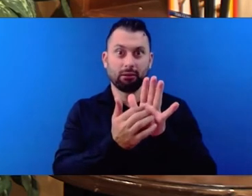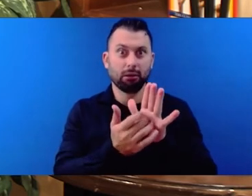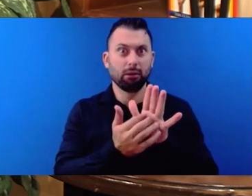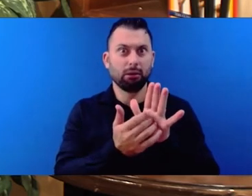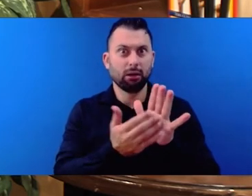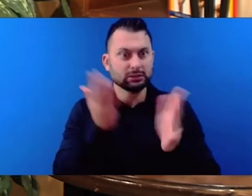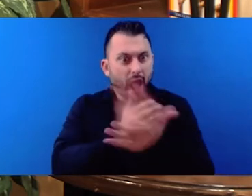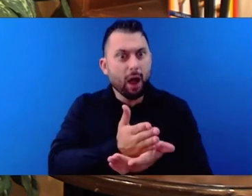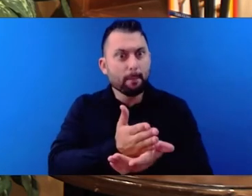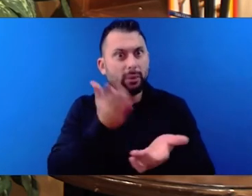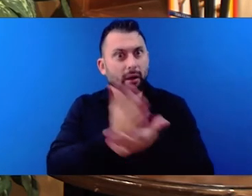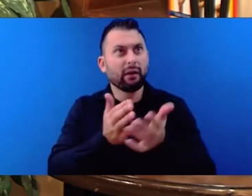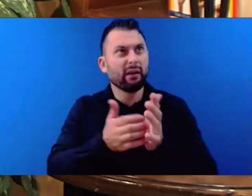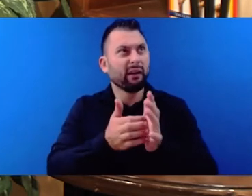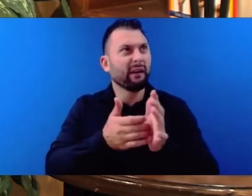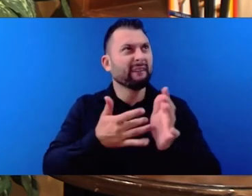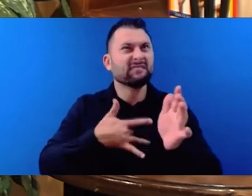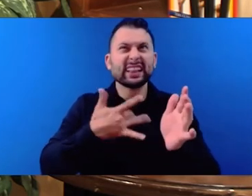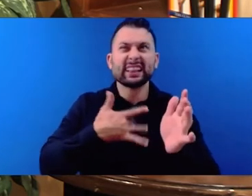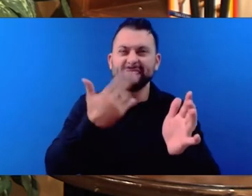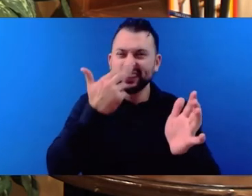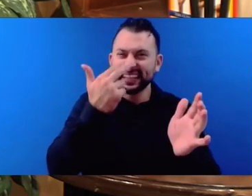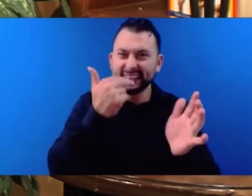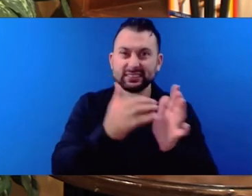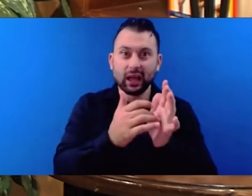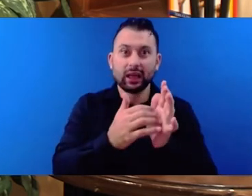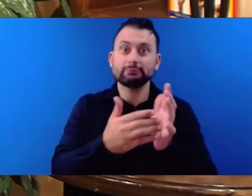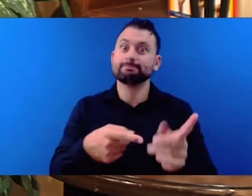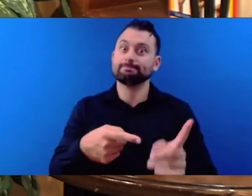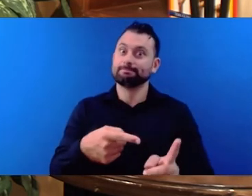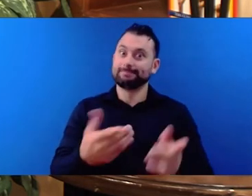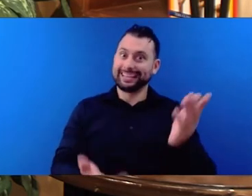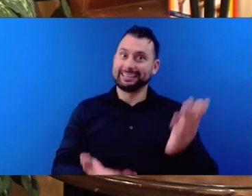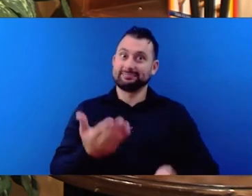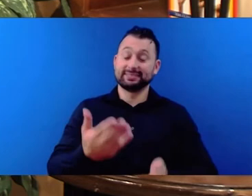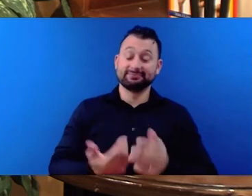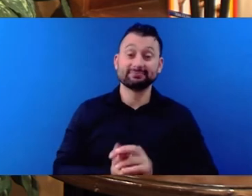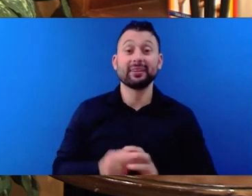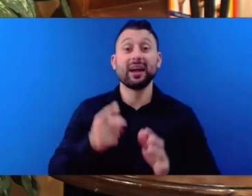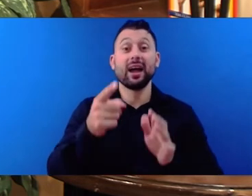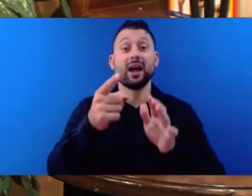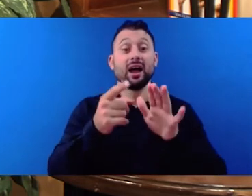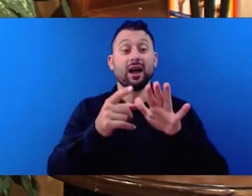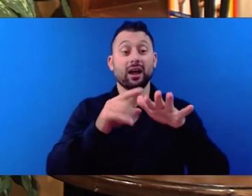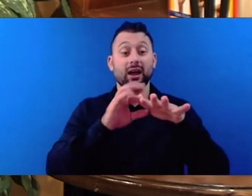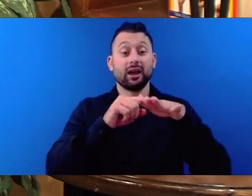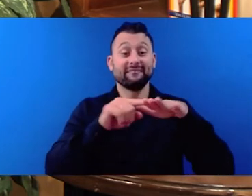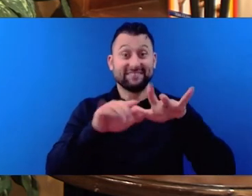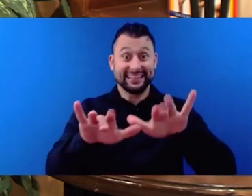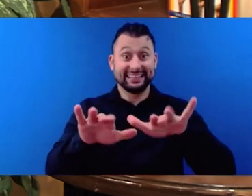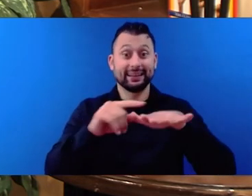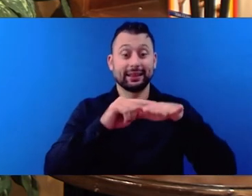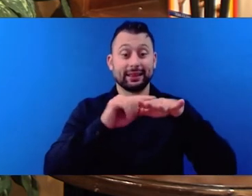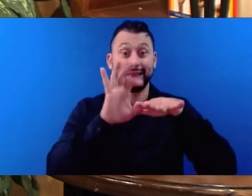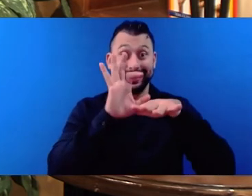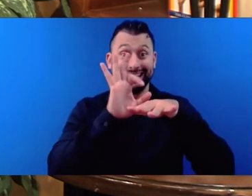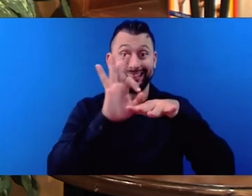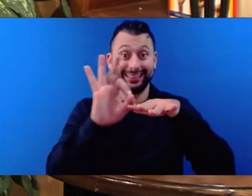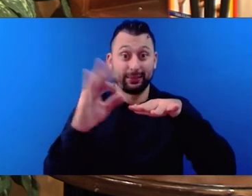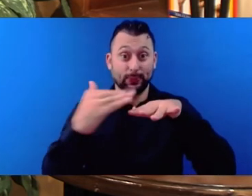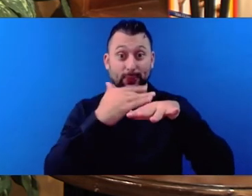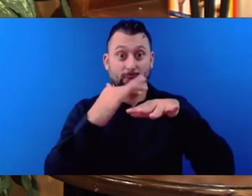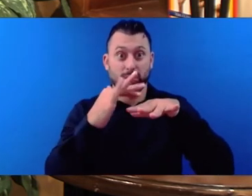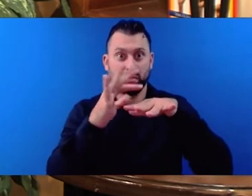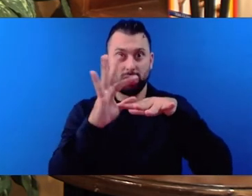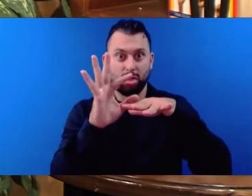recommend a patient keep a close eye on their feet, and then we also do a yearly foot exam with our patients as well